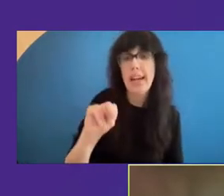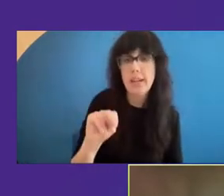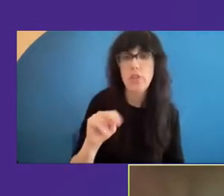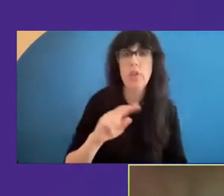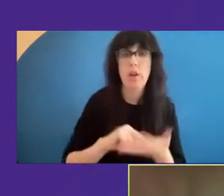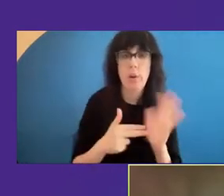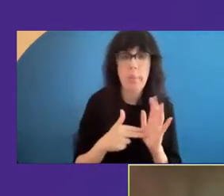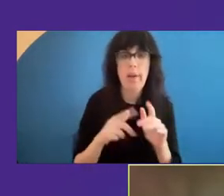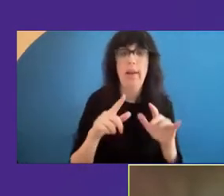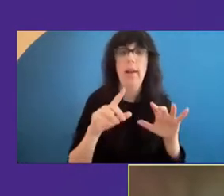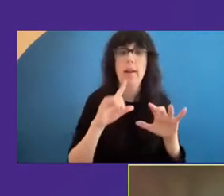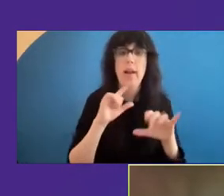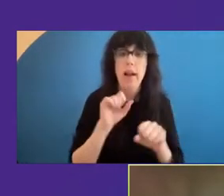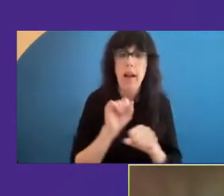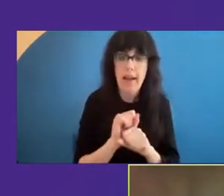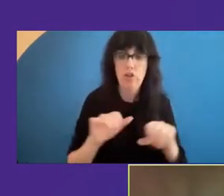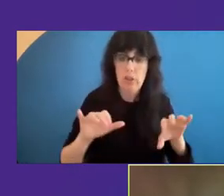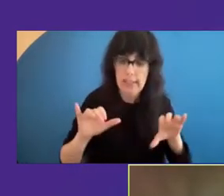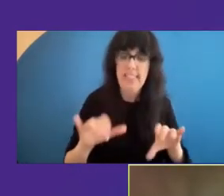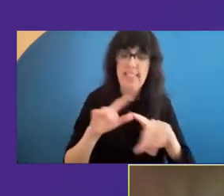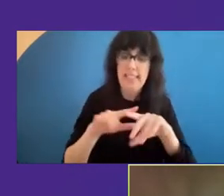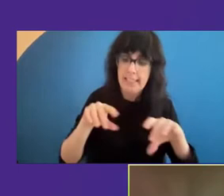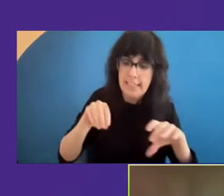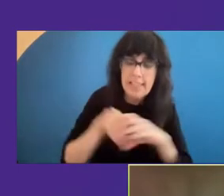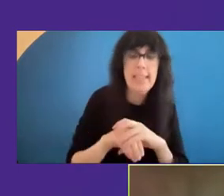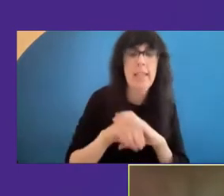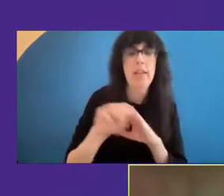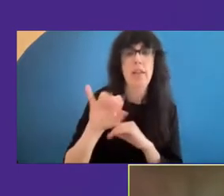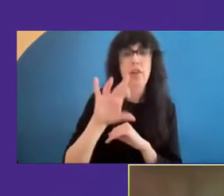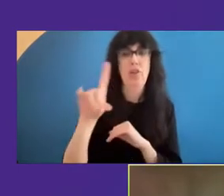into the studio and actually making the darn thing.